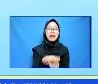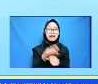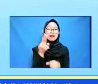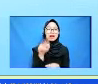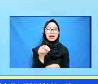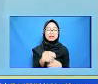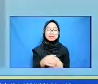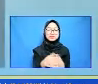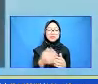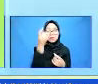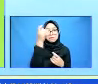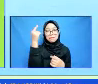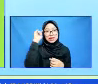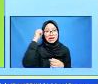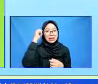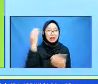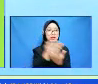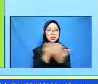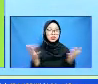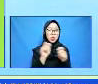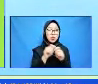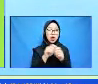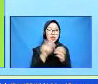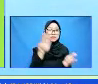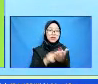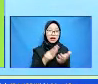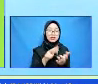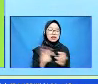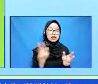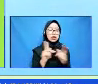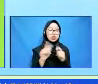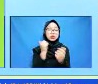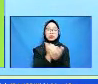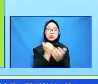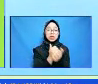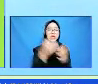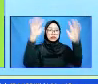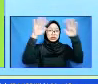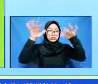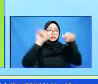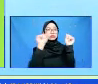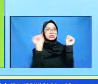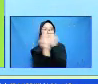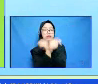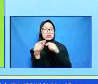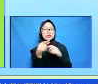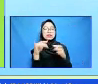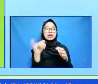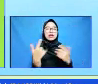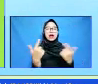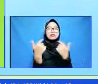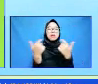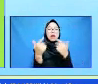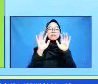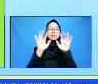change is really indeed the biggest threat to the humankind. This is really push people deeper into